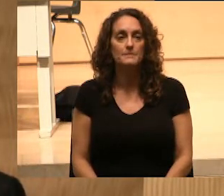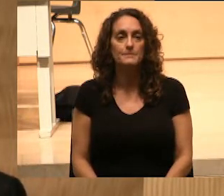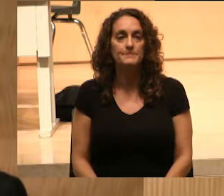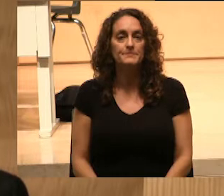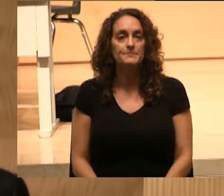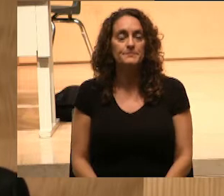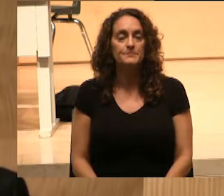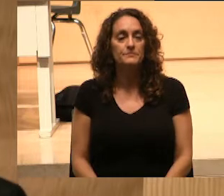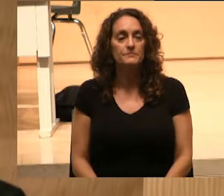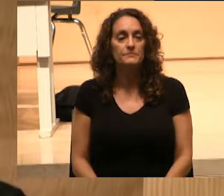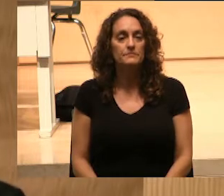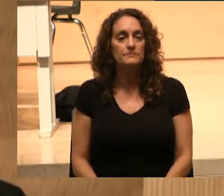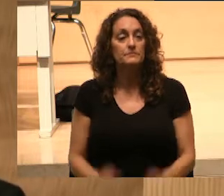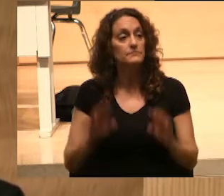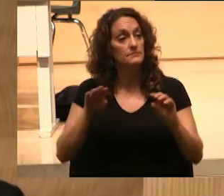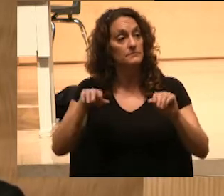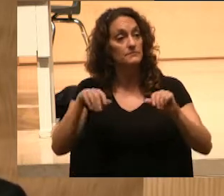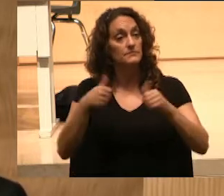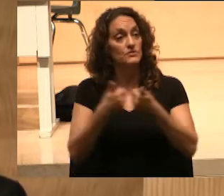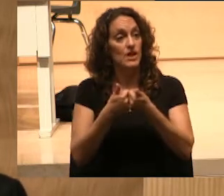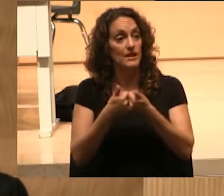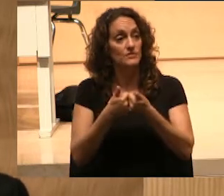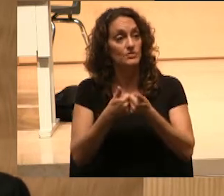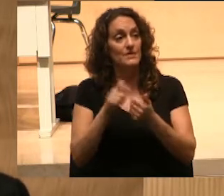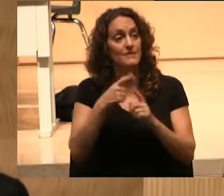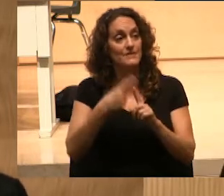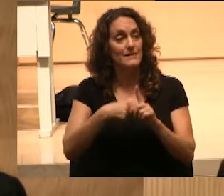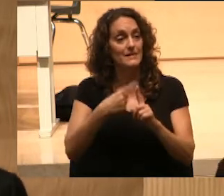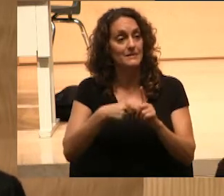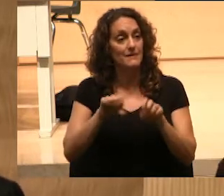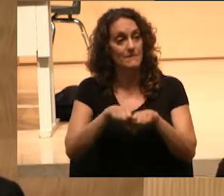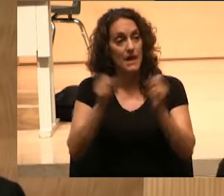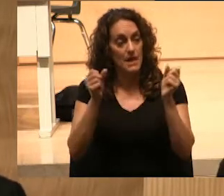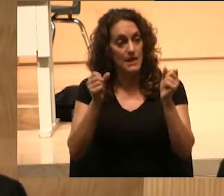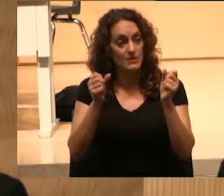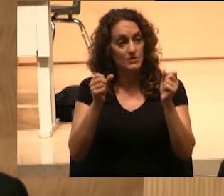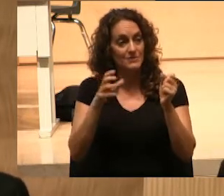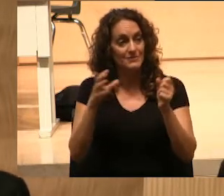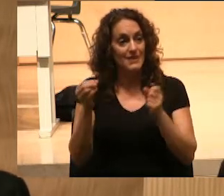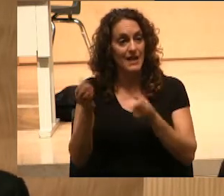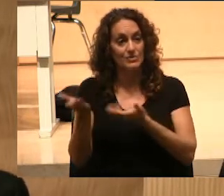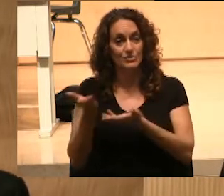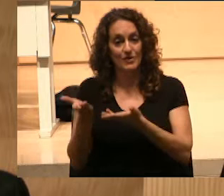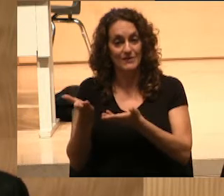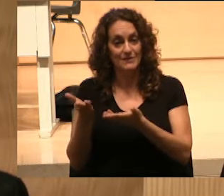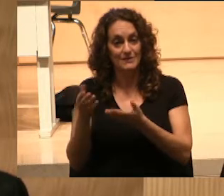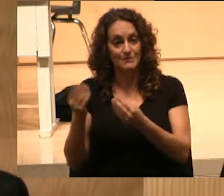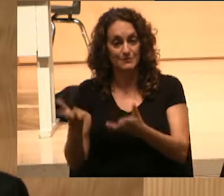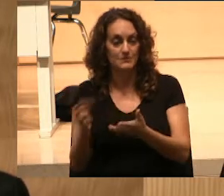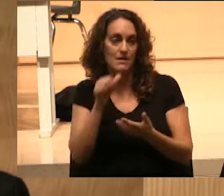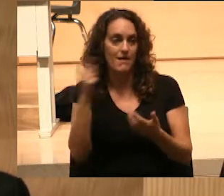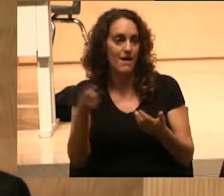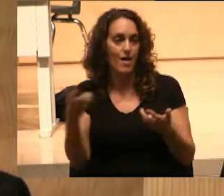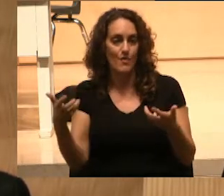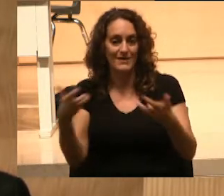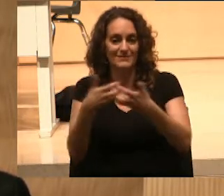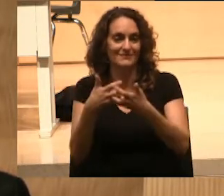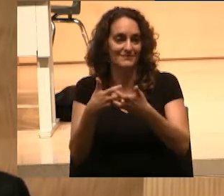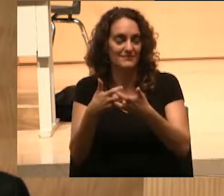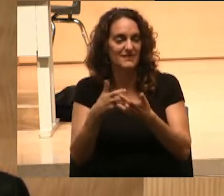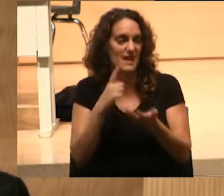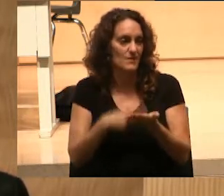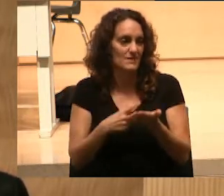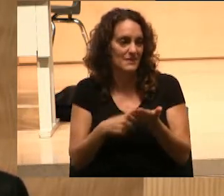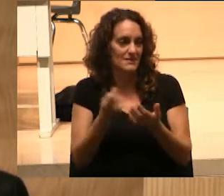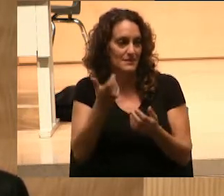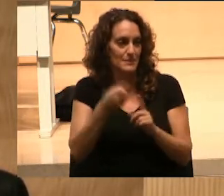see. Another challenge is service guidelines and lease violations are not always compatible. I'm going to talk a little bit more about that in a